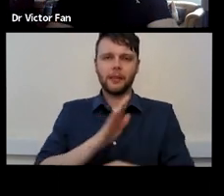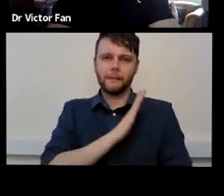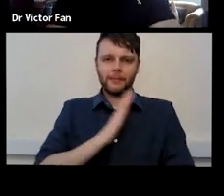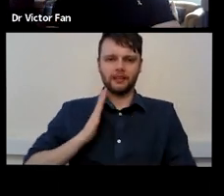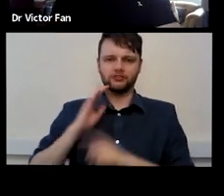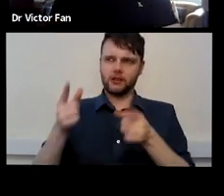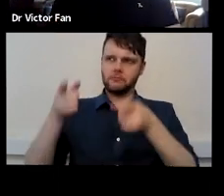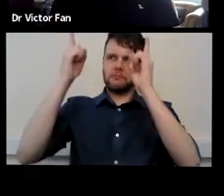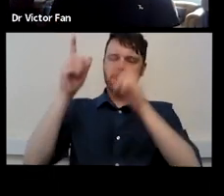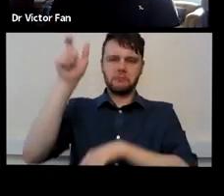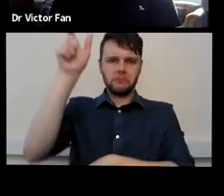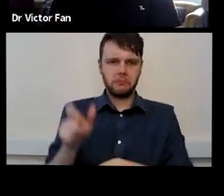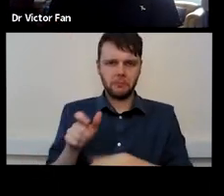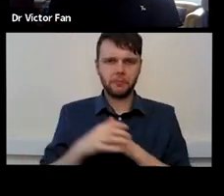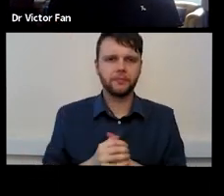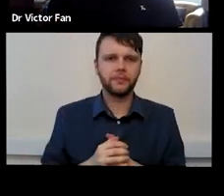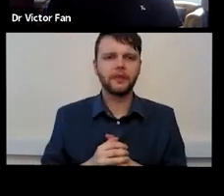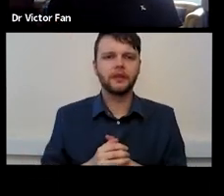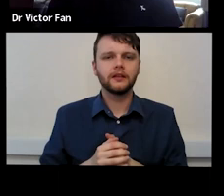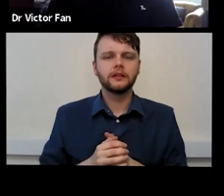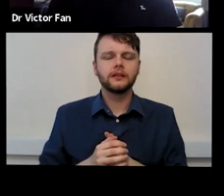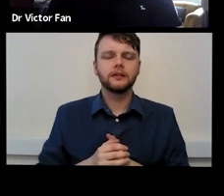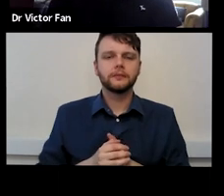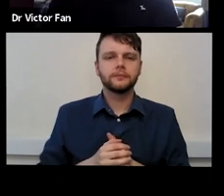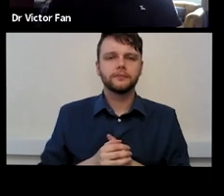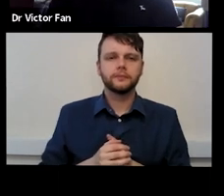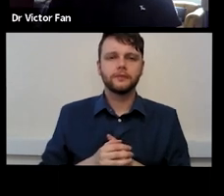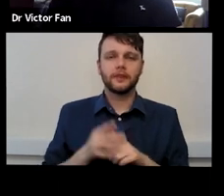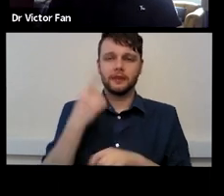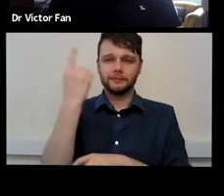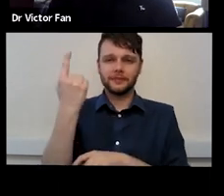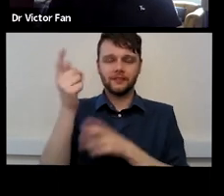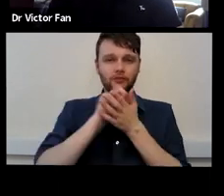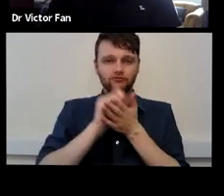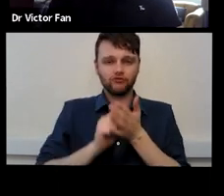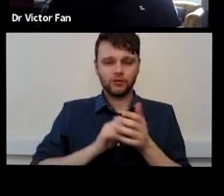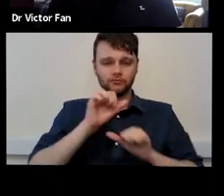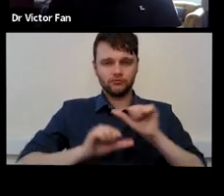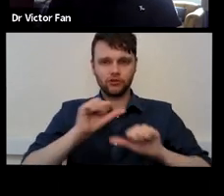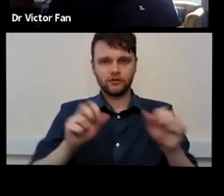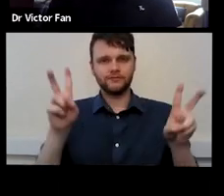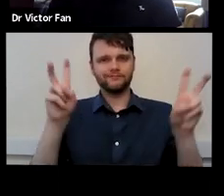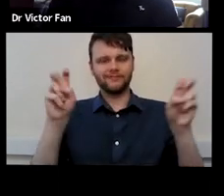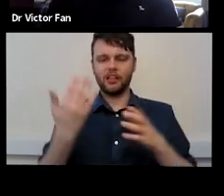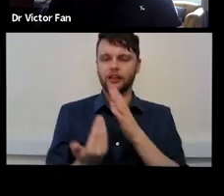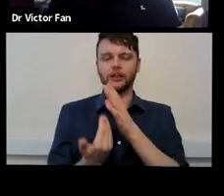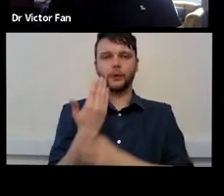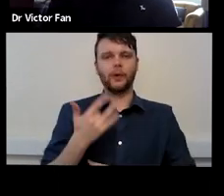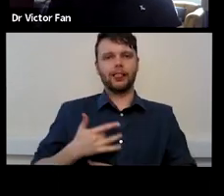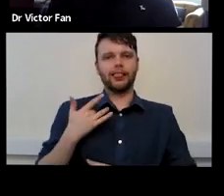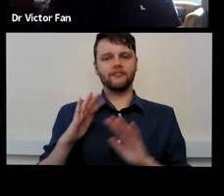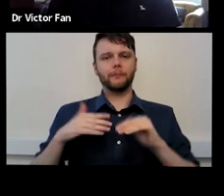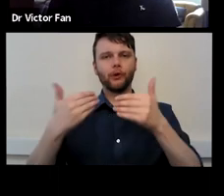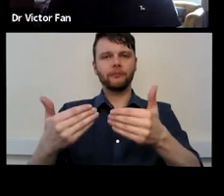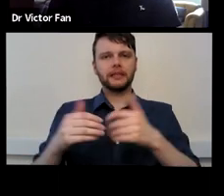commander, Chiang Kai-shek, rolled out a program called the New Life Movement. And